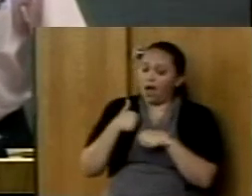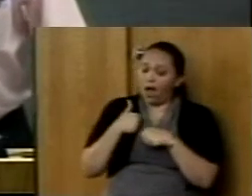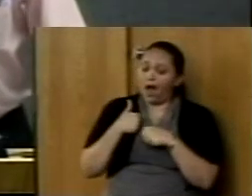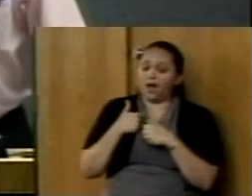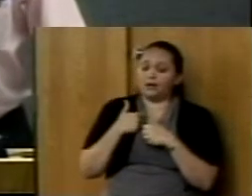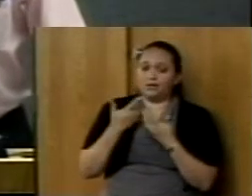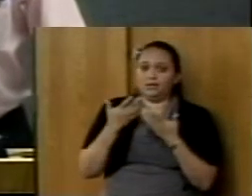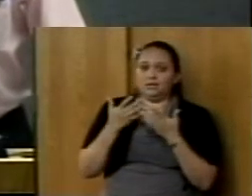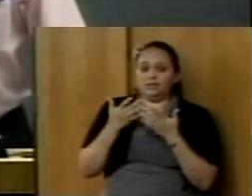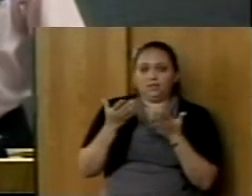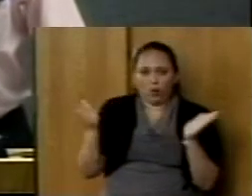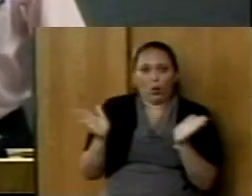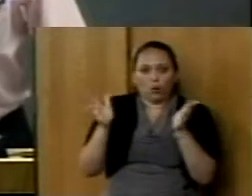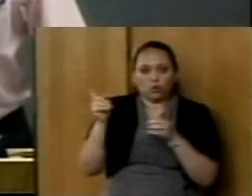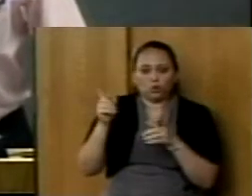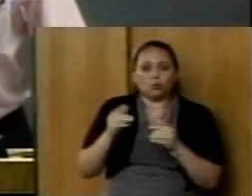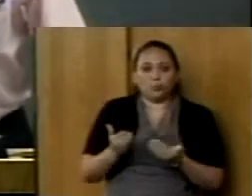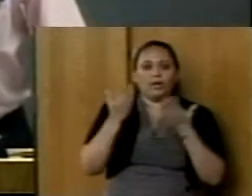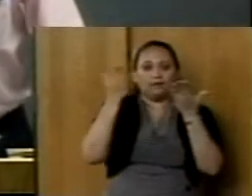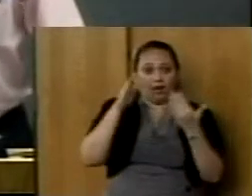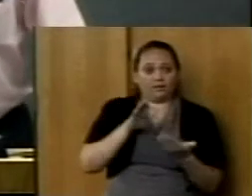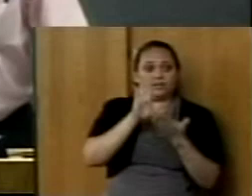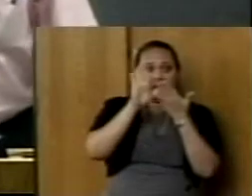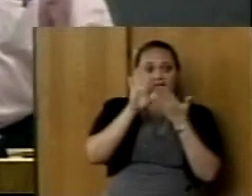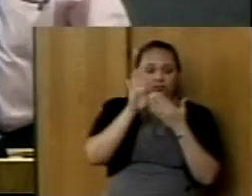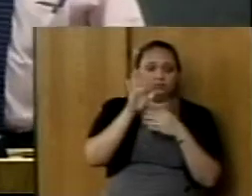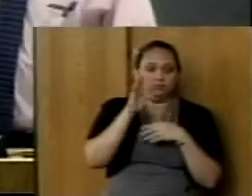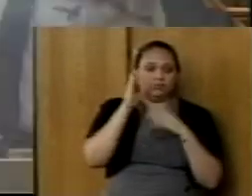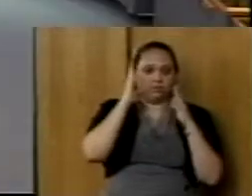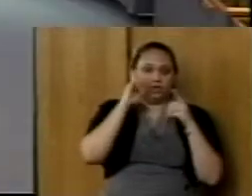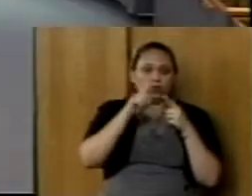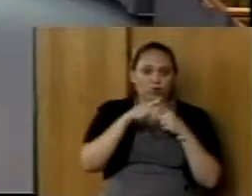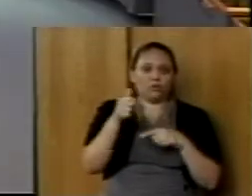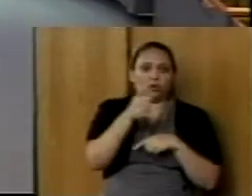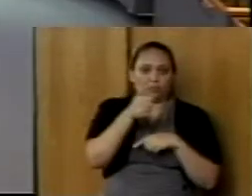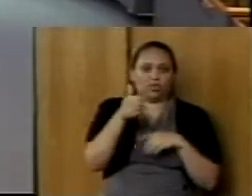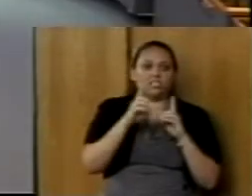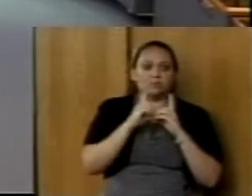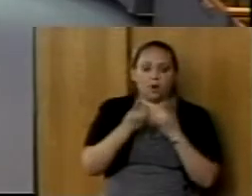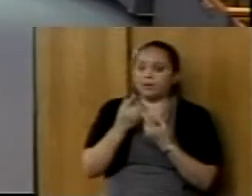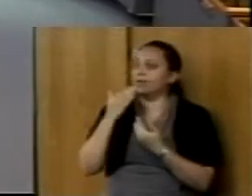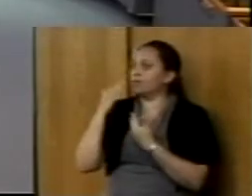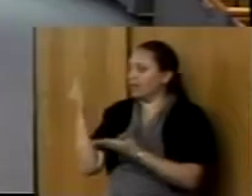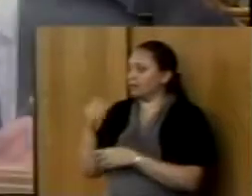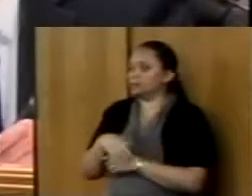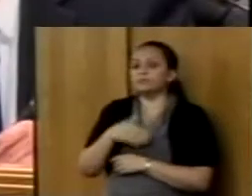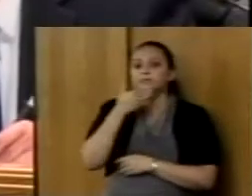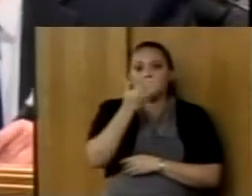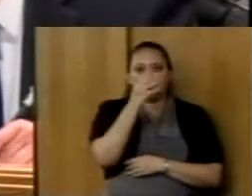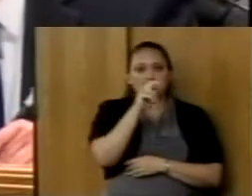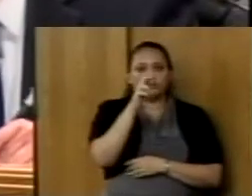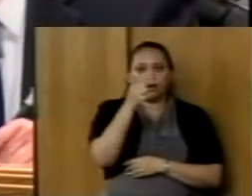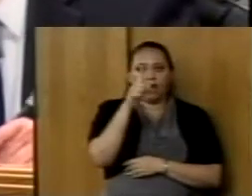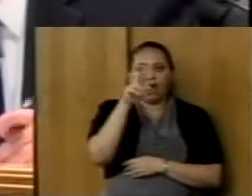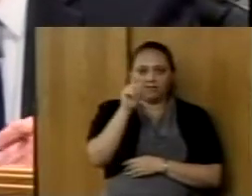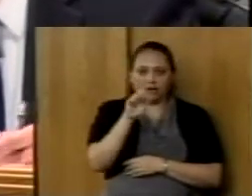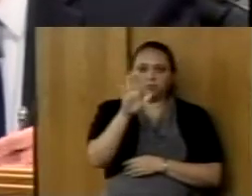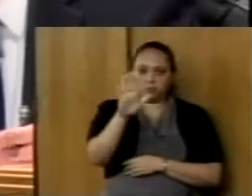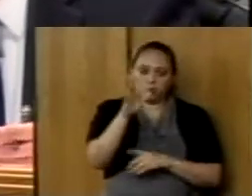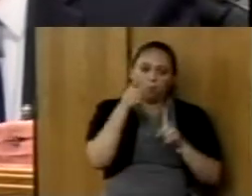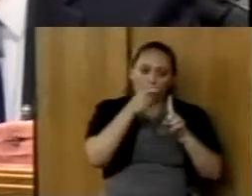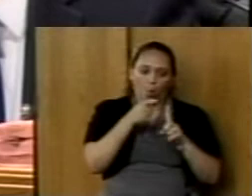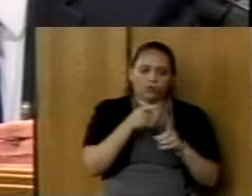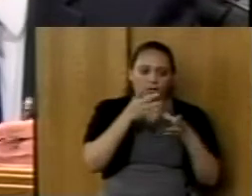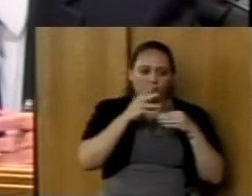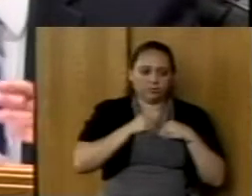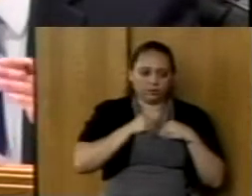the attention of the Transportation Department. Thank you. Thank you, Mr. Galvan. Your points are well taken. Our next speaker,